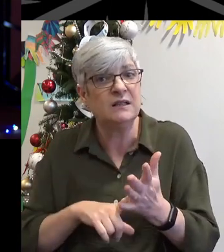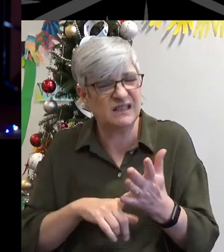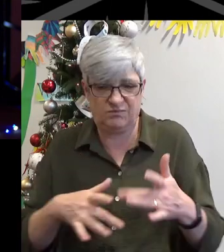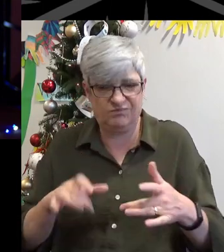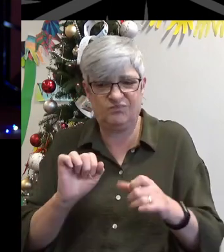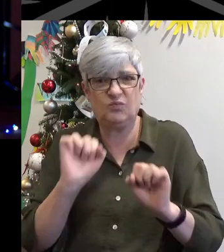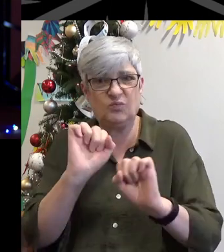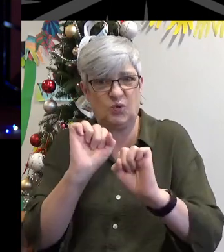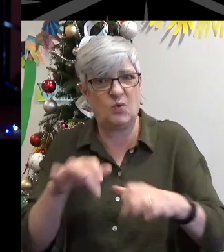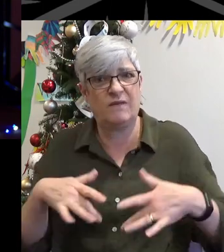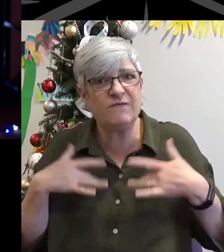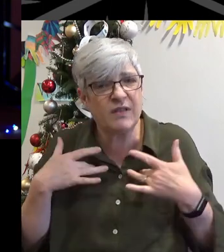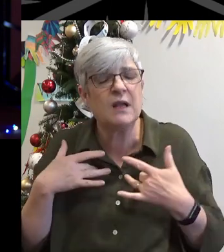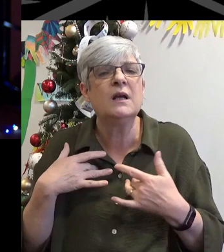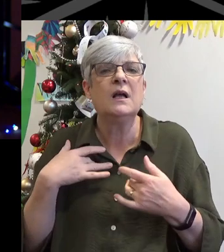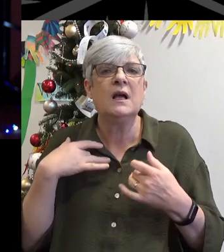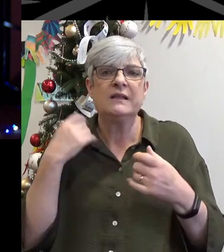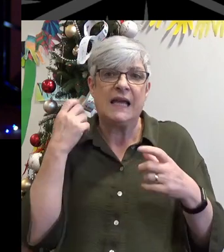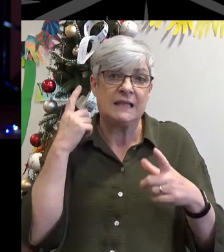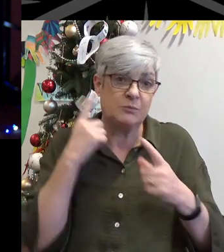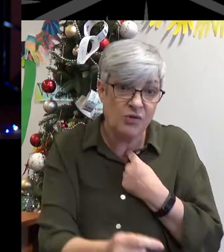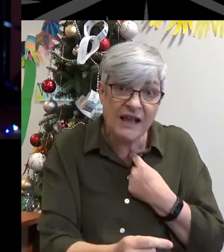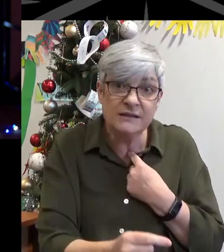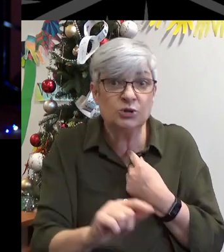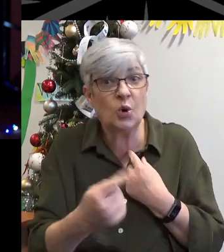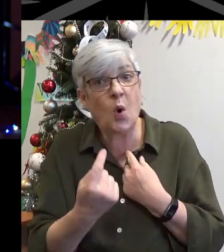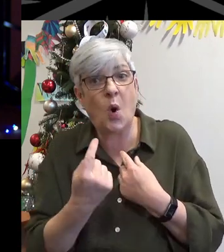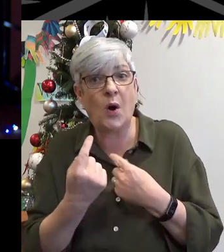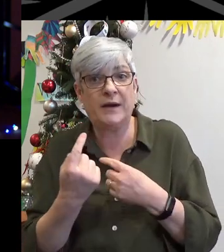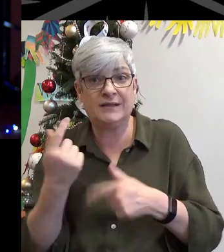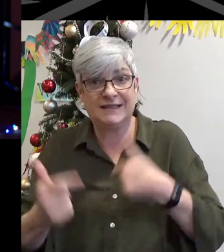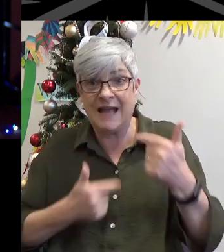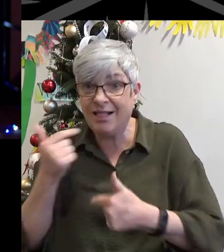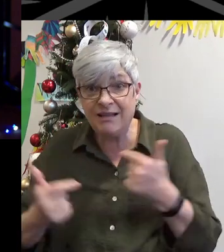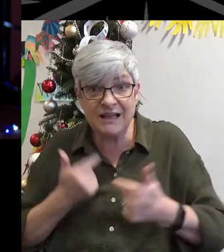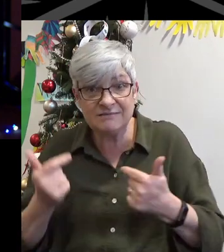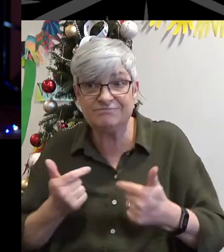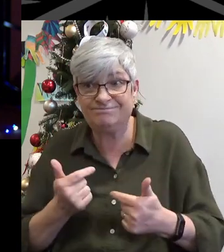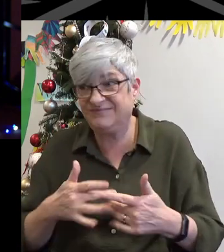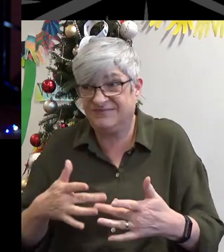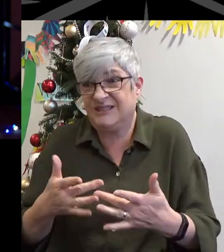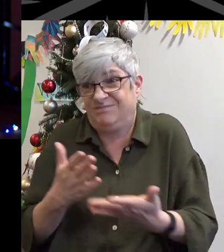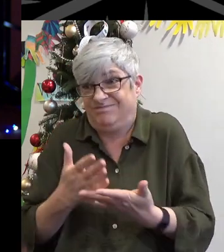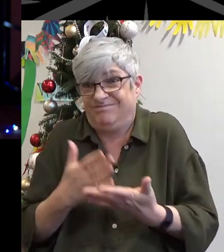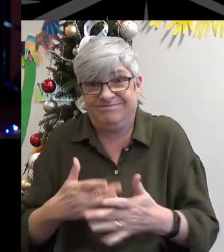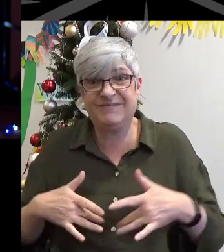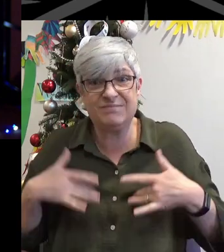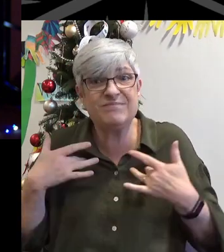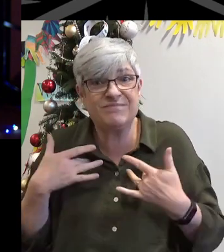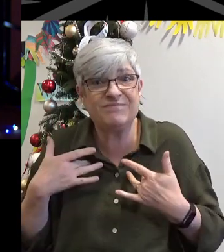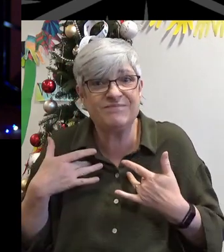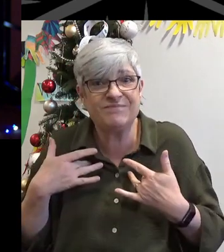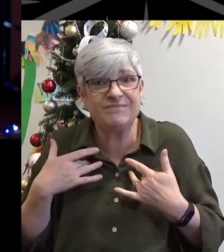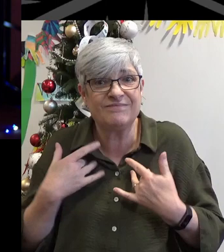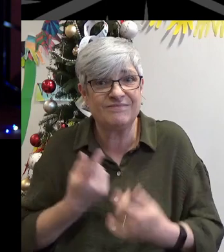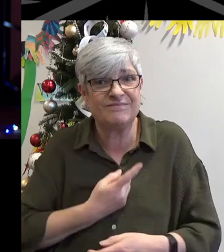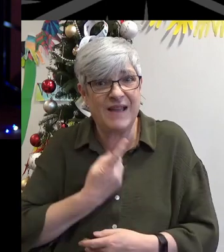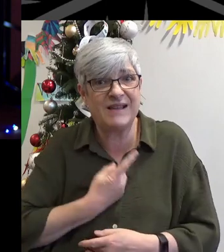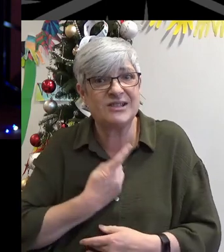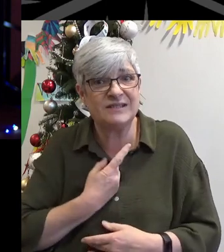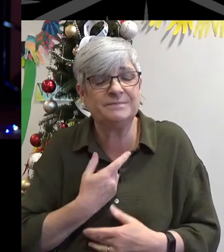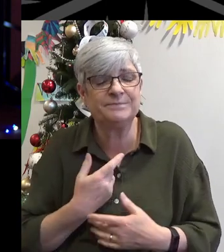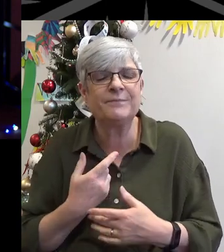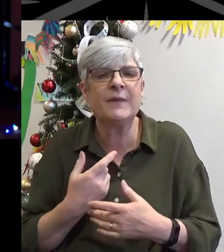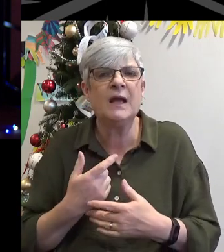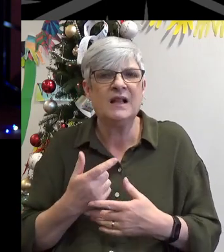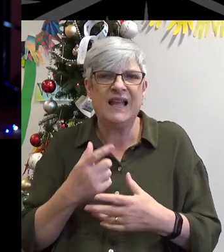race sprinting is more exciting to watch than someone cycling? It's a matter of opinion, I suppose.